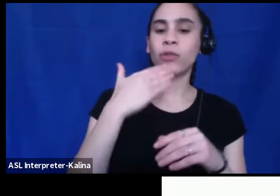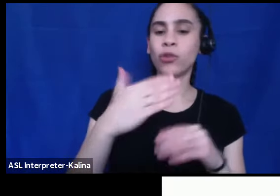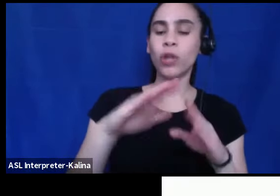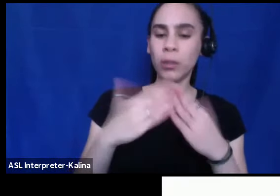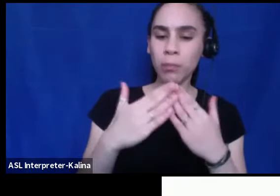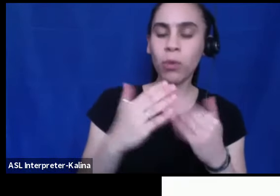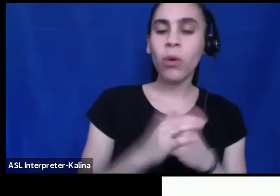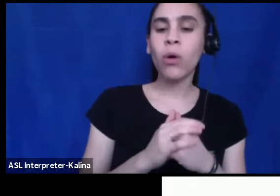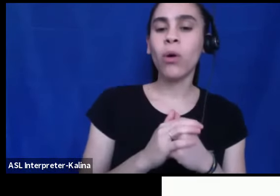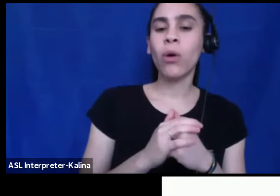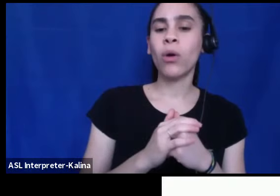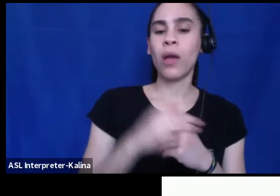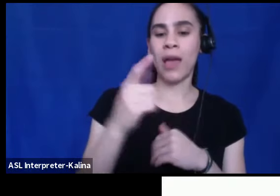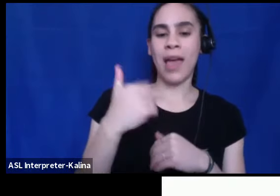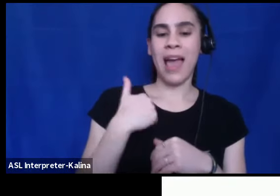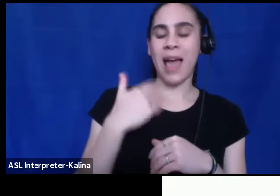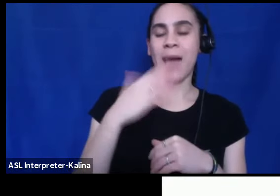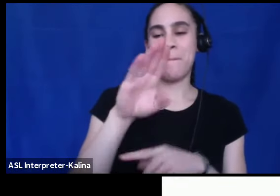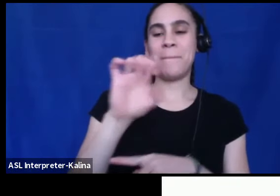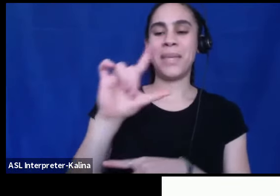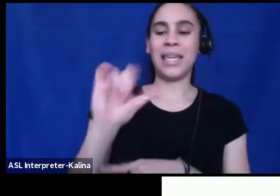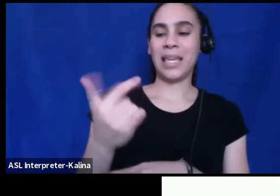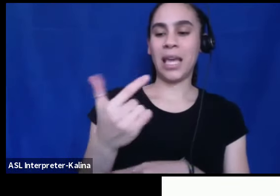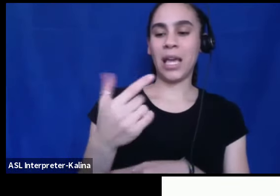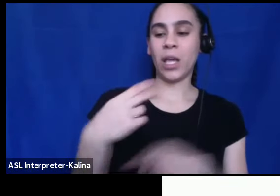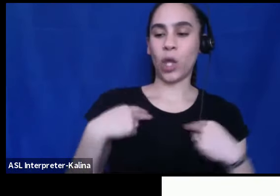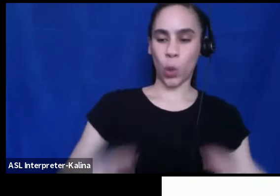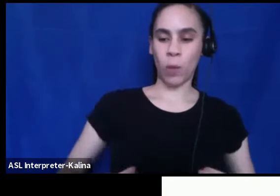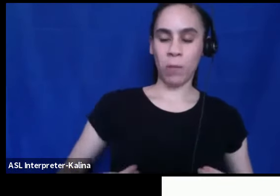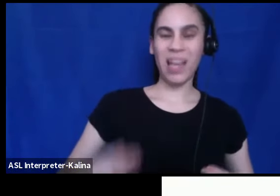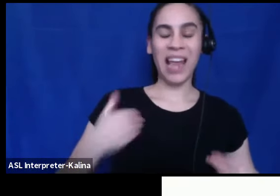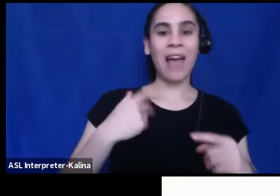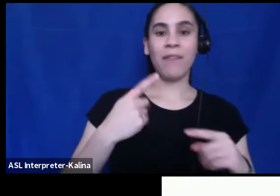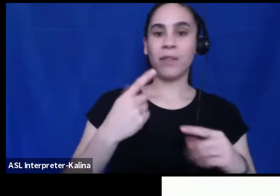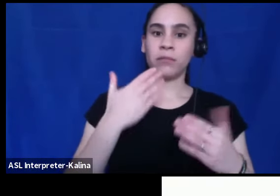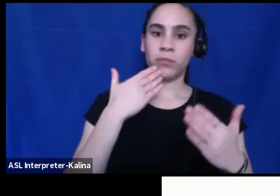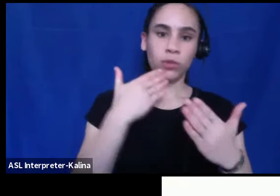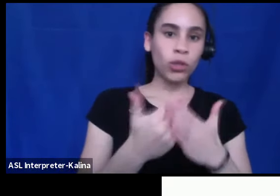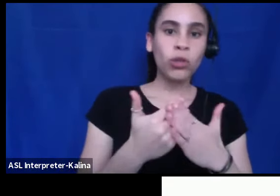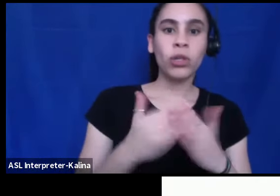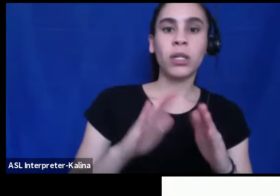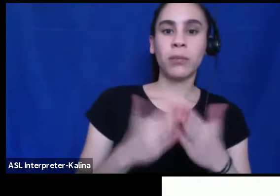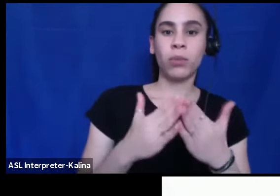movement of disability coming out. So yeah, there's some great books out there.